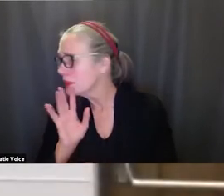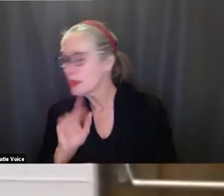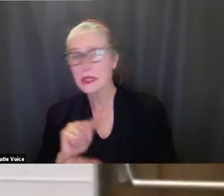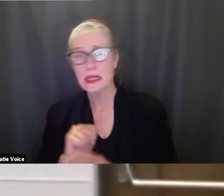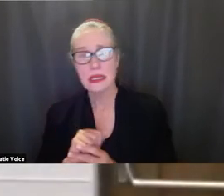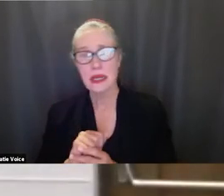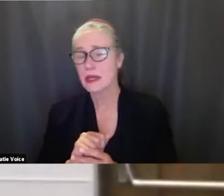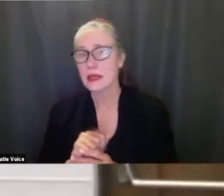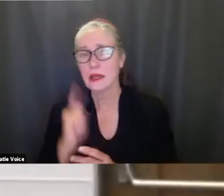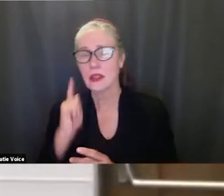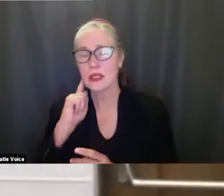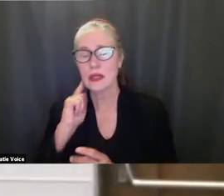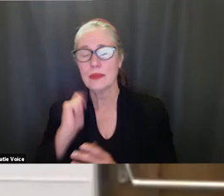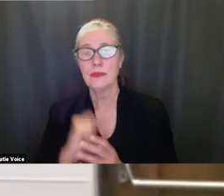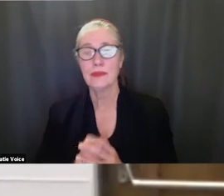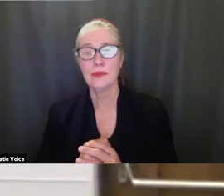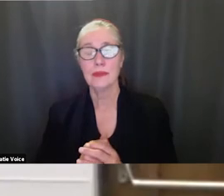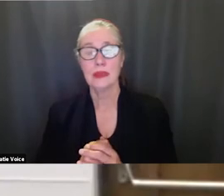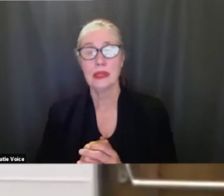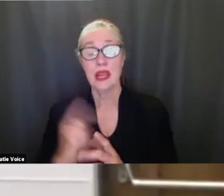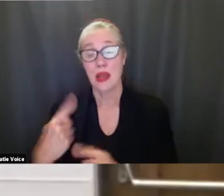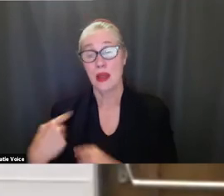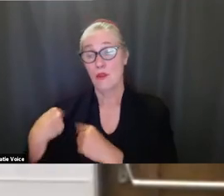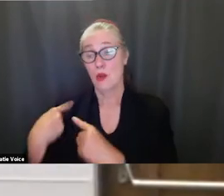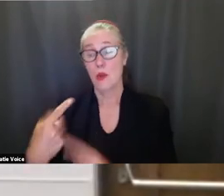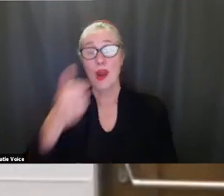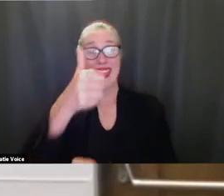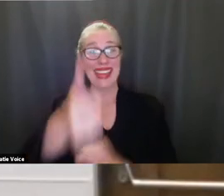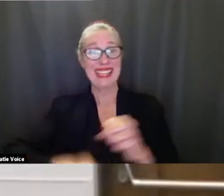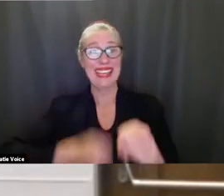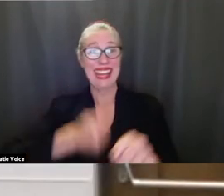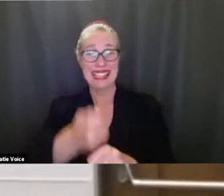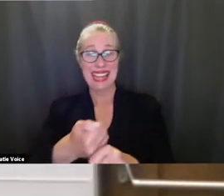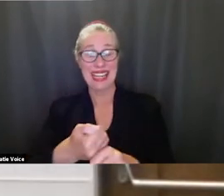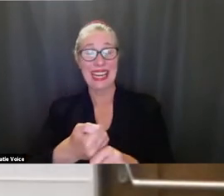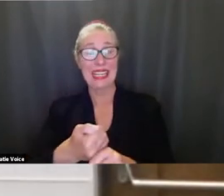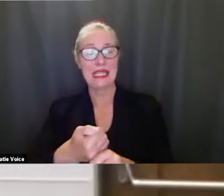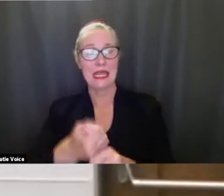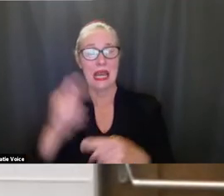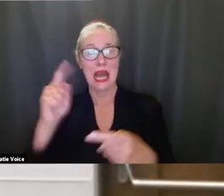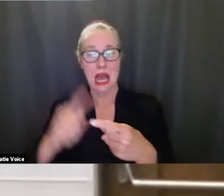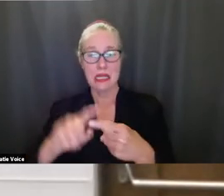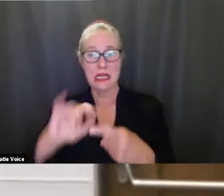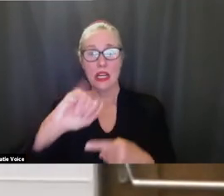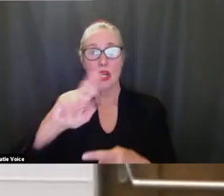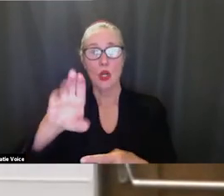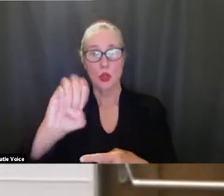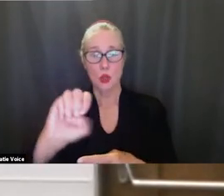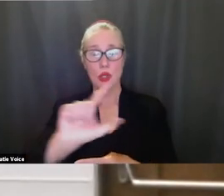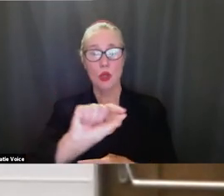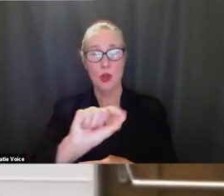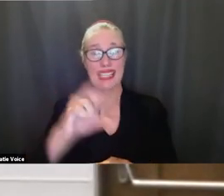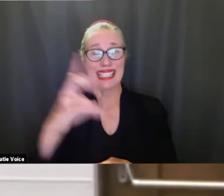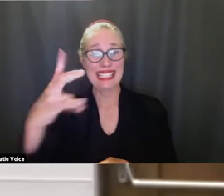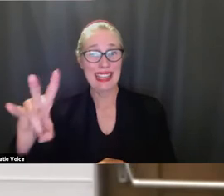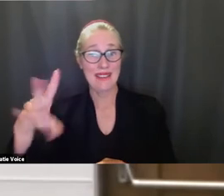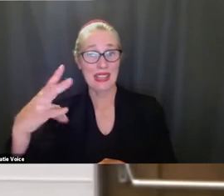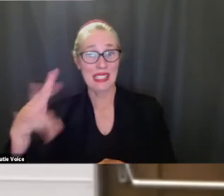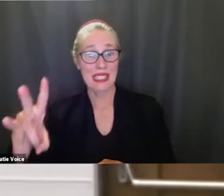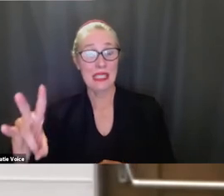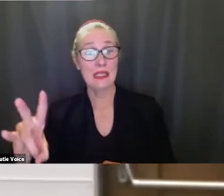um so for more than a decade and until june of 2017 we had had